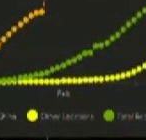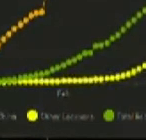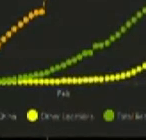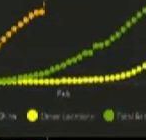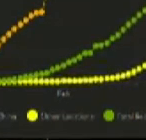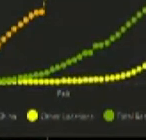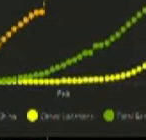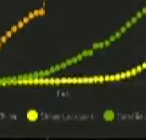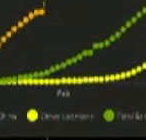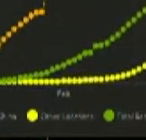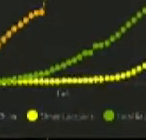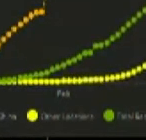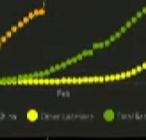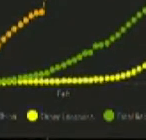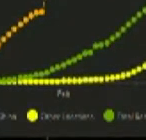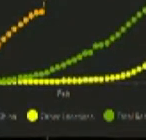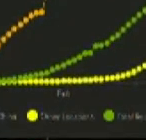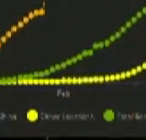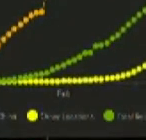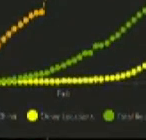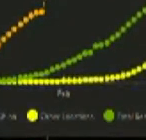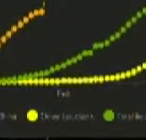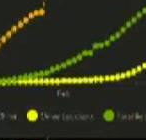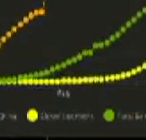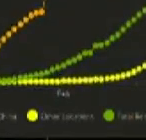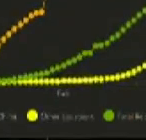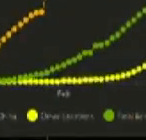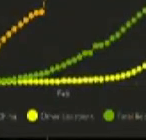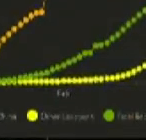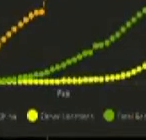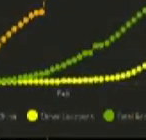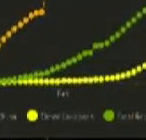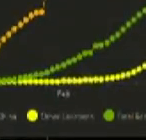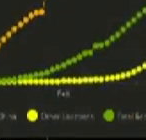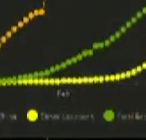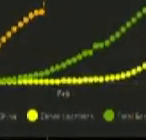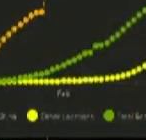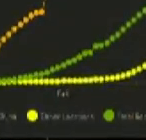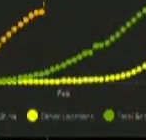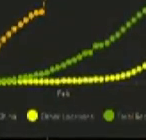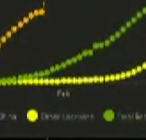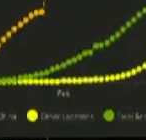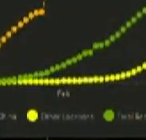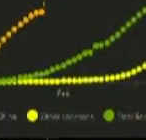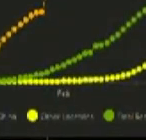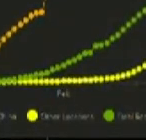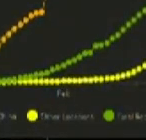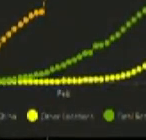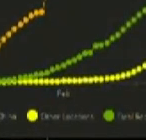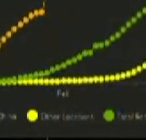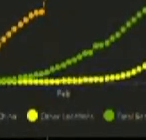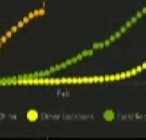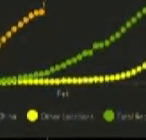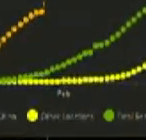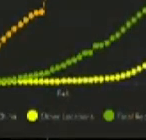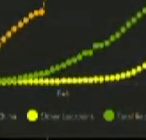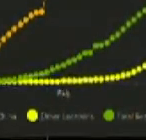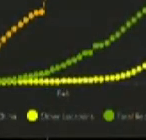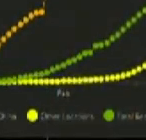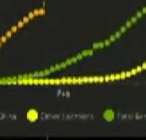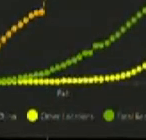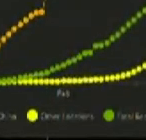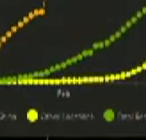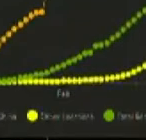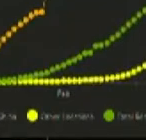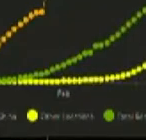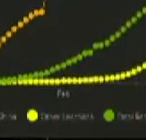now, looking at the patches over here, yes, these are the parts of Asia. Europe is not doing too well, but when we look at Africa,